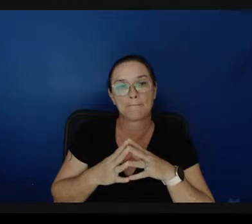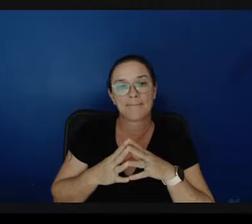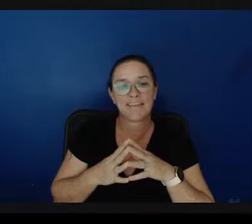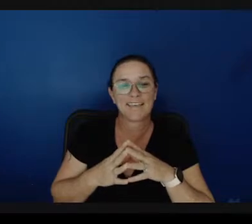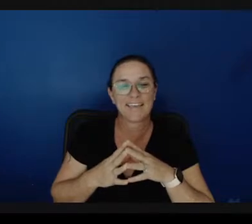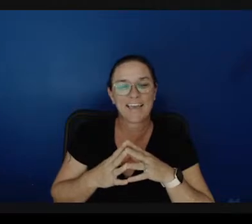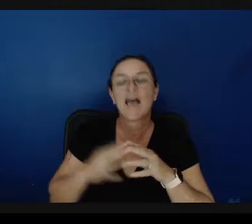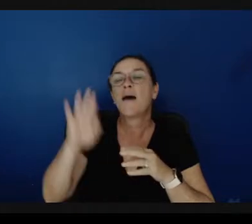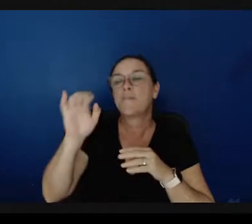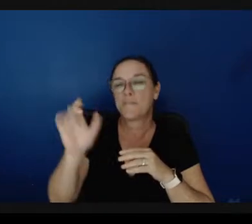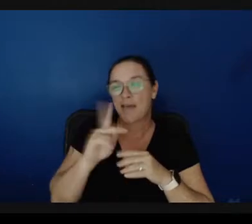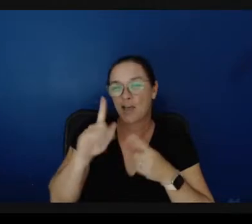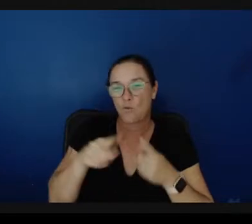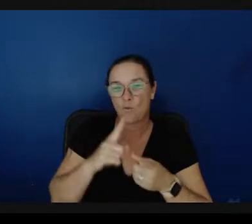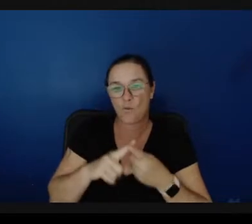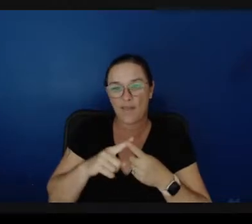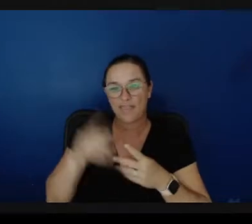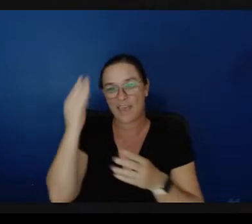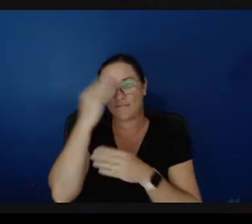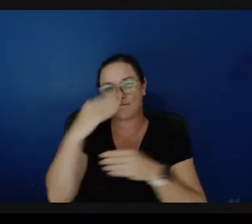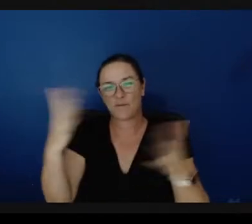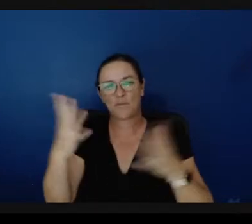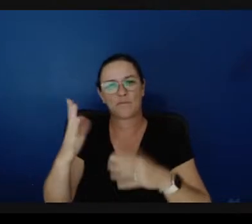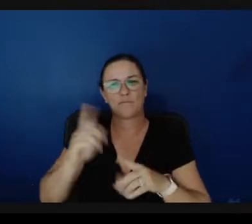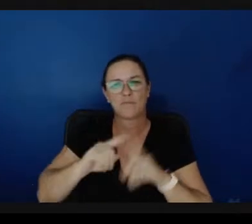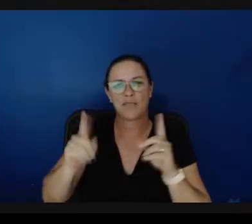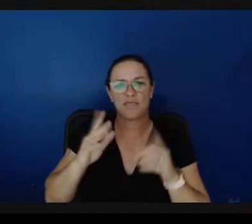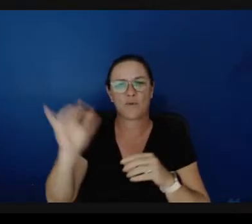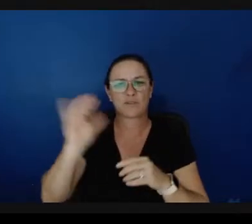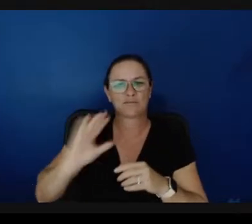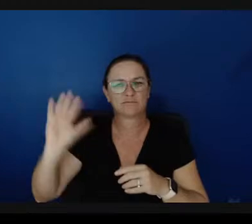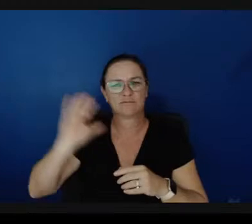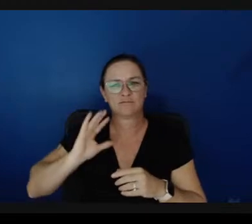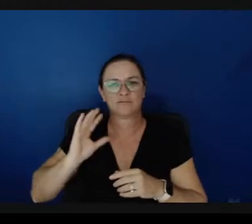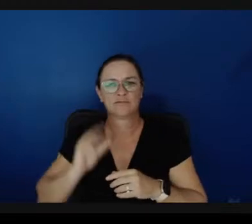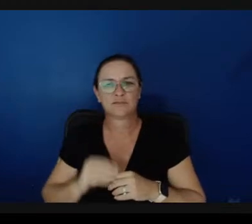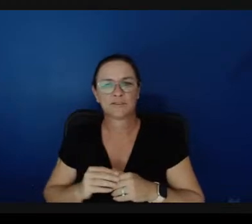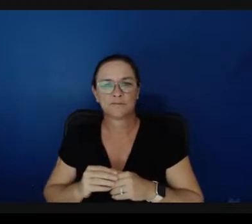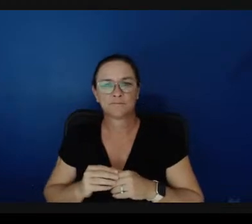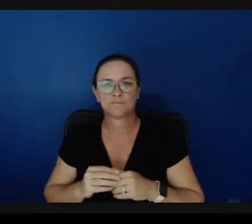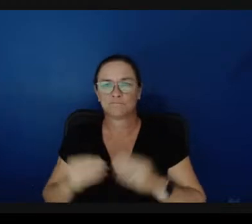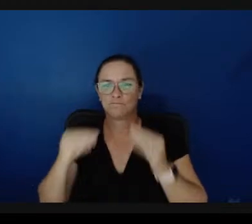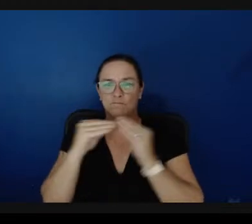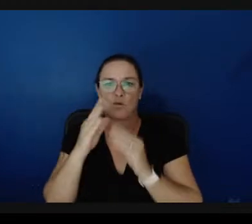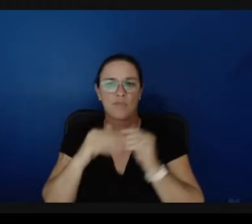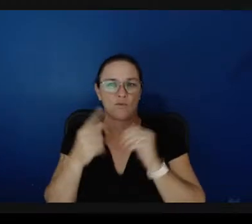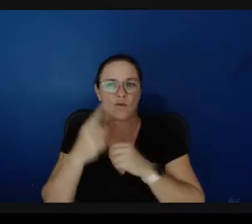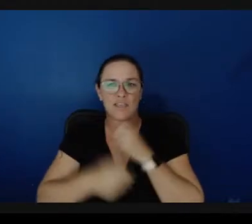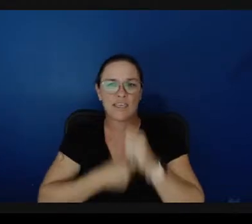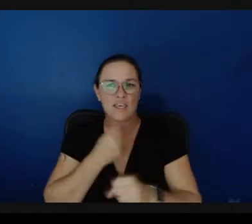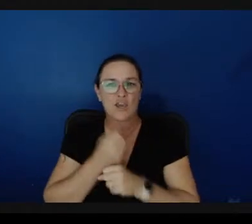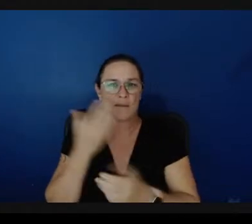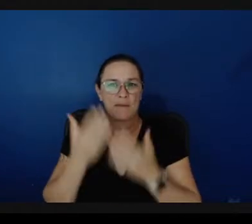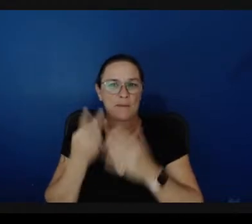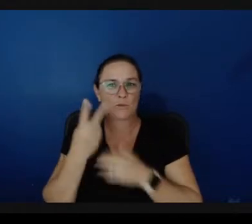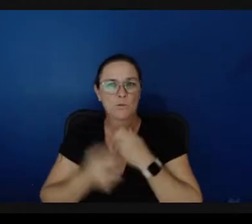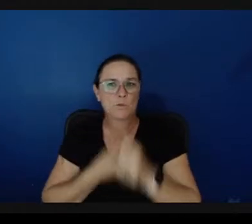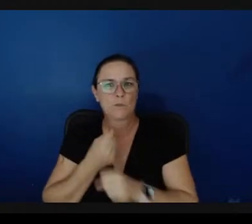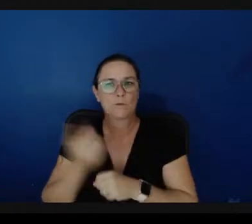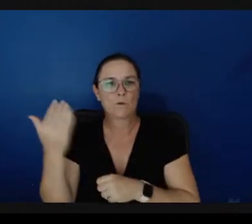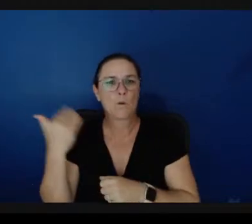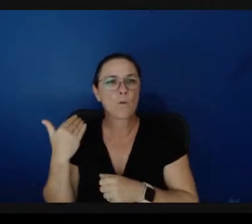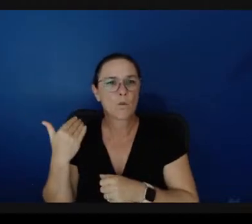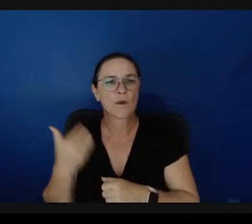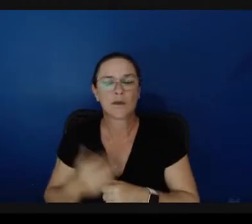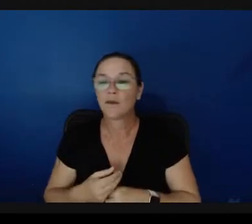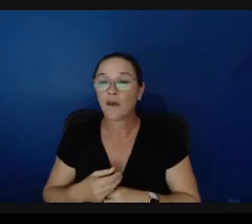Back when they released it only, but that was a while back. I feel like over a year ago, maybe 2. I don't know. Yeah, it's the